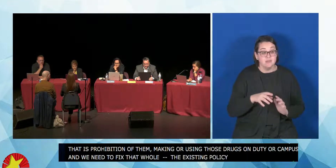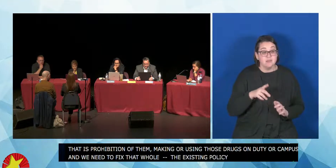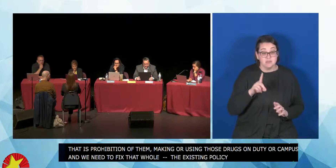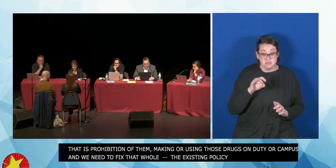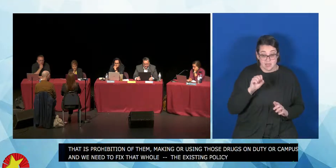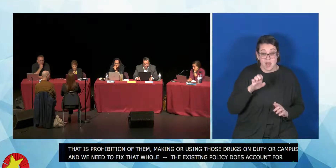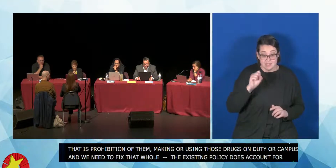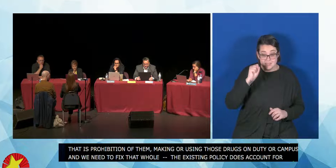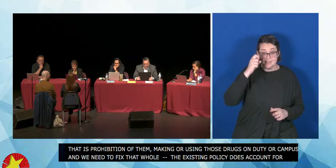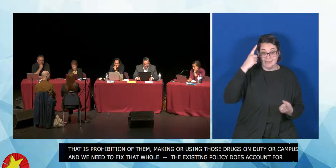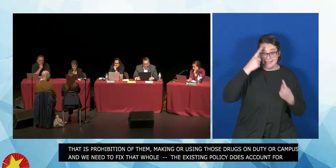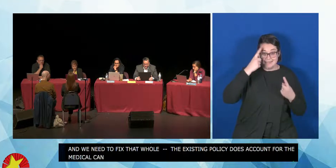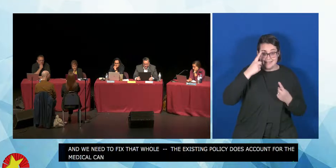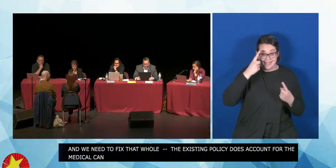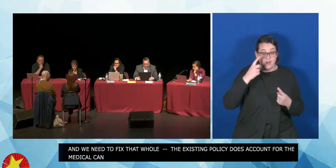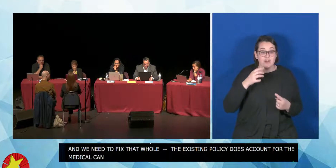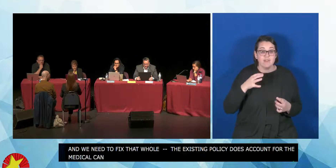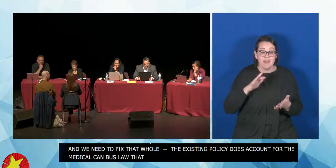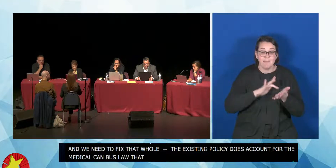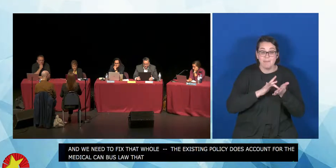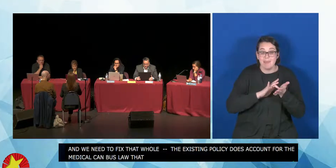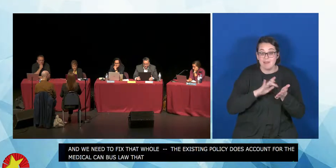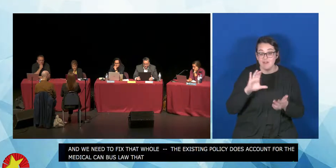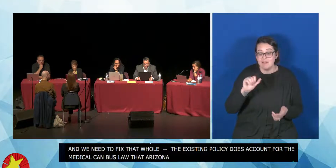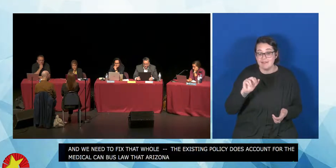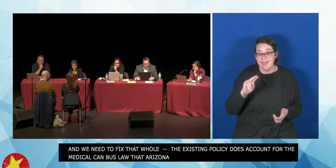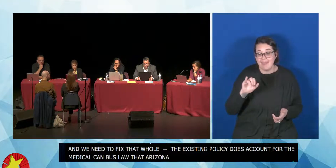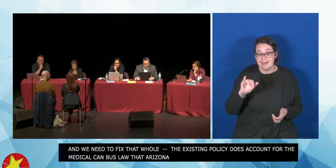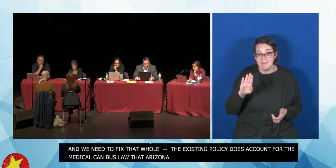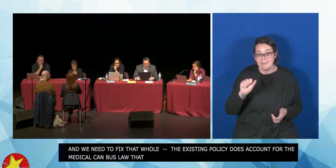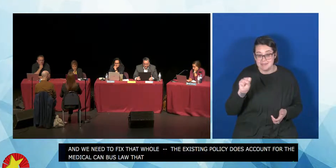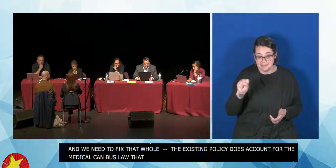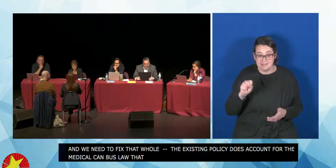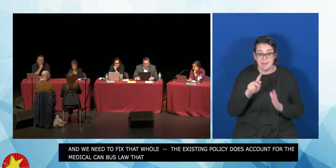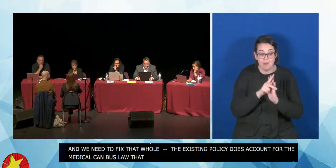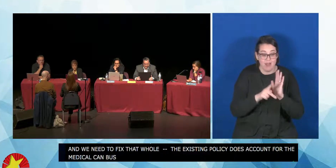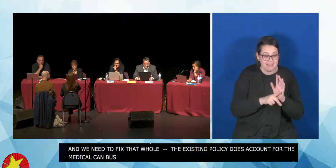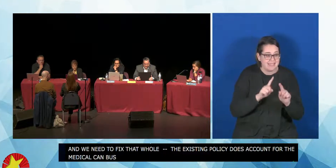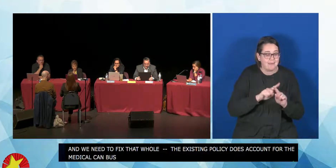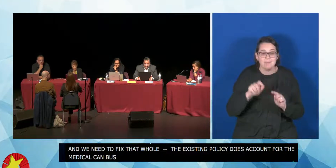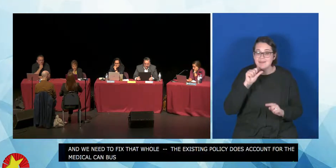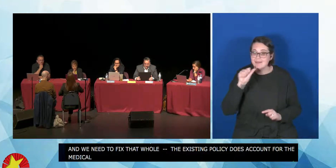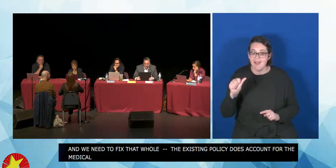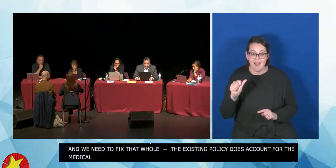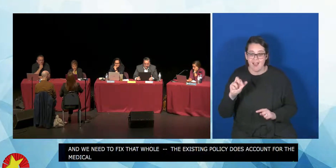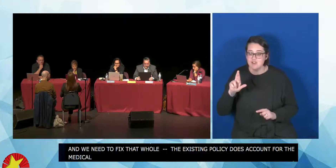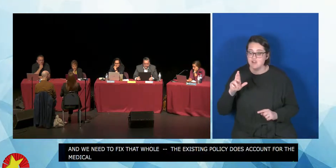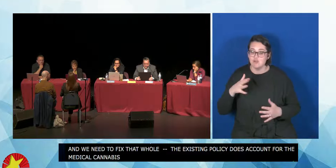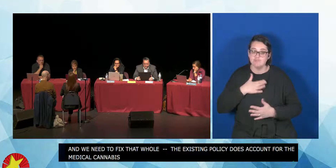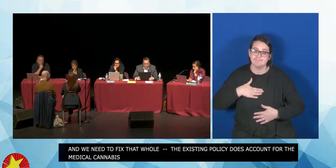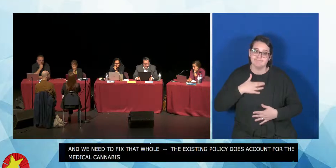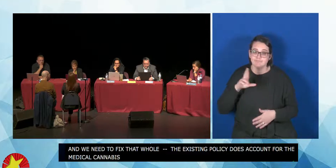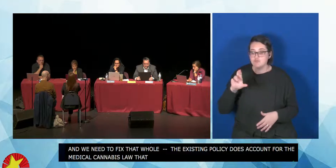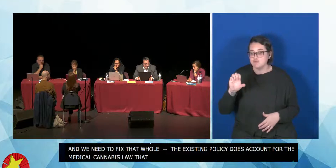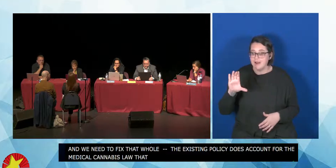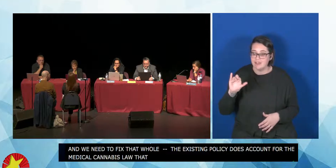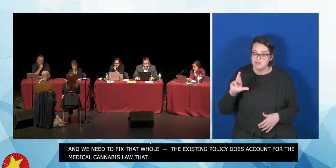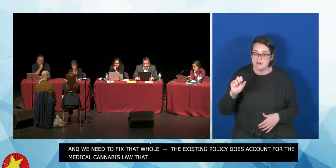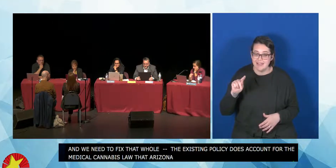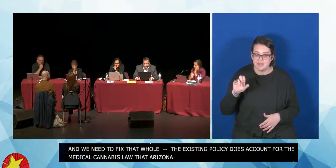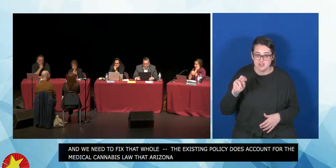that Arizona has. Does not account for the recreational cannabis that was just passed a couple of years